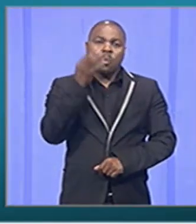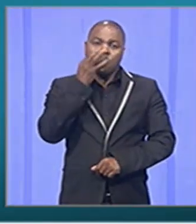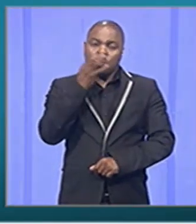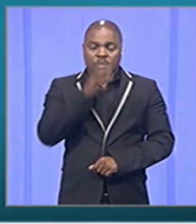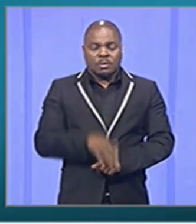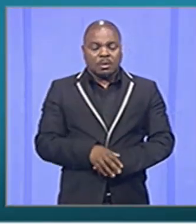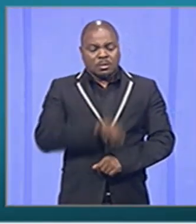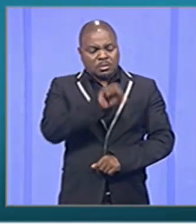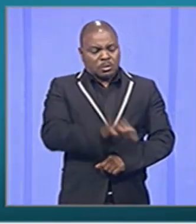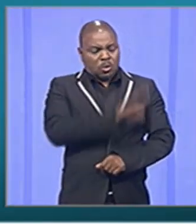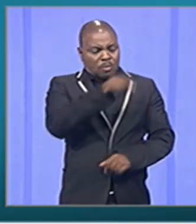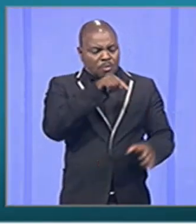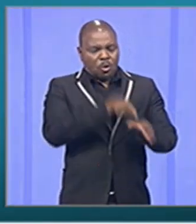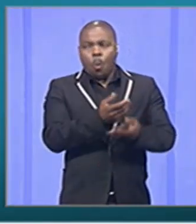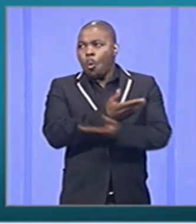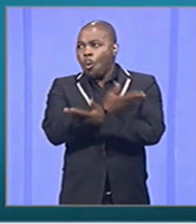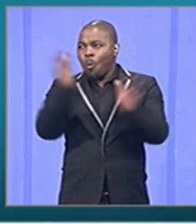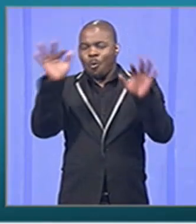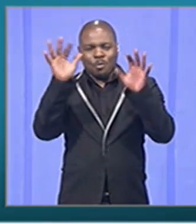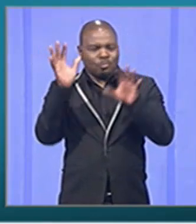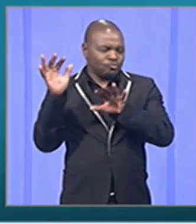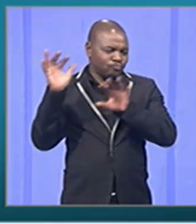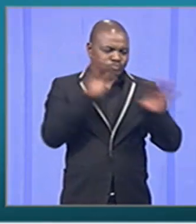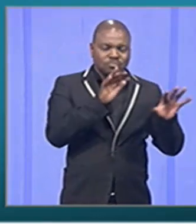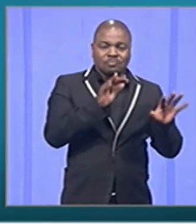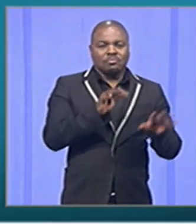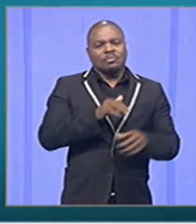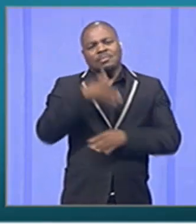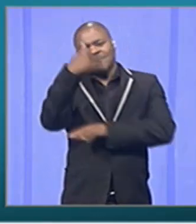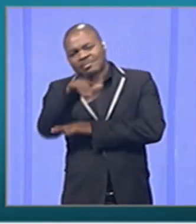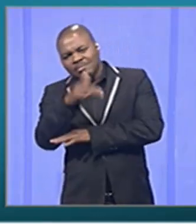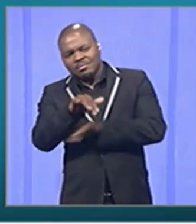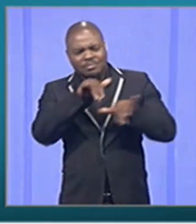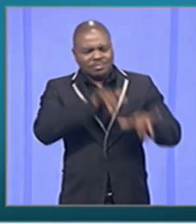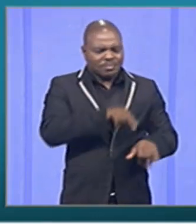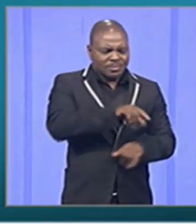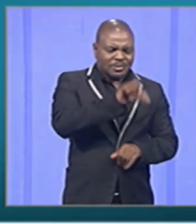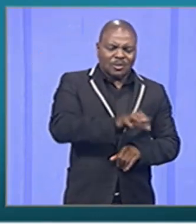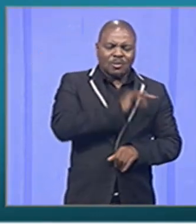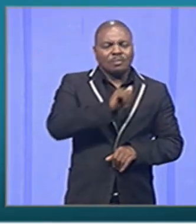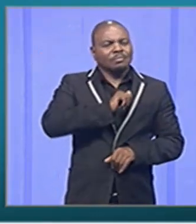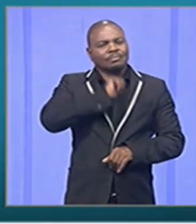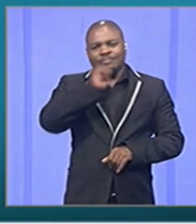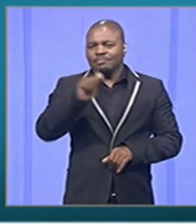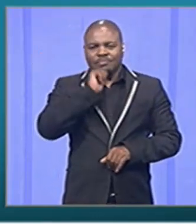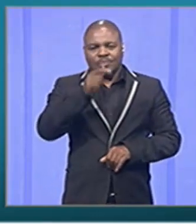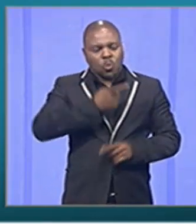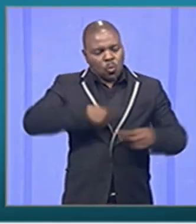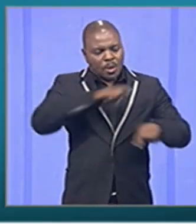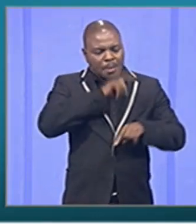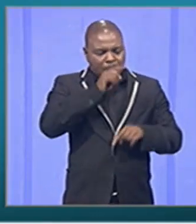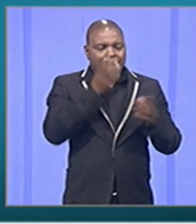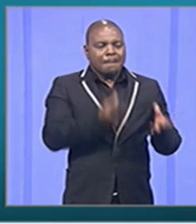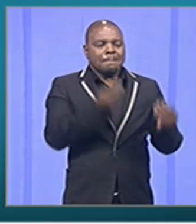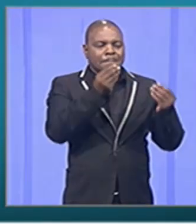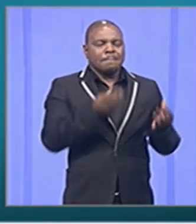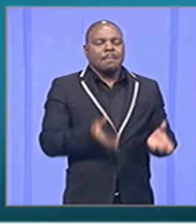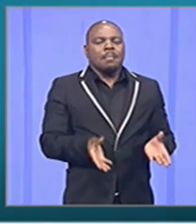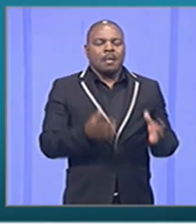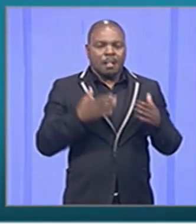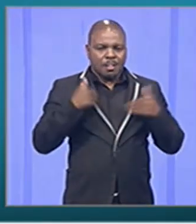Afrika Borwa ke legae la bohle gore motswantle kapa o modudi wa mono ka moka re swanetse go hwetša thuso ya